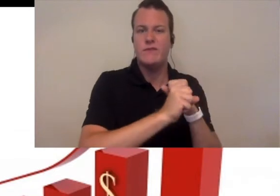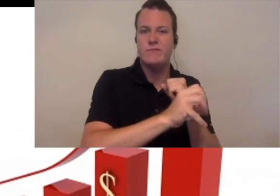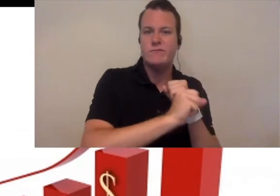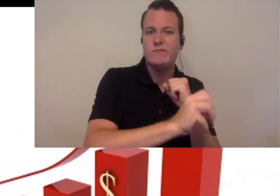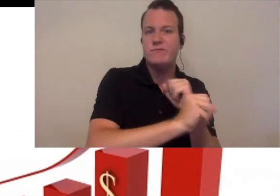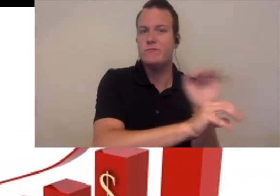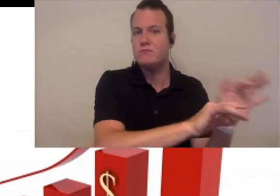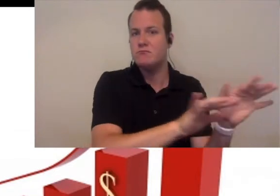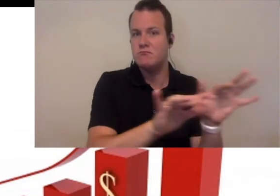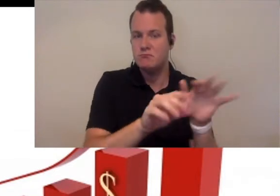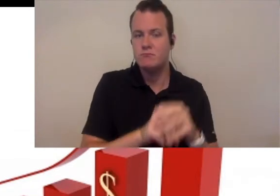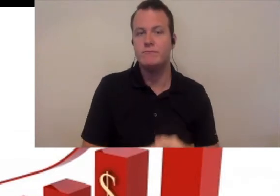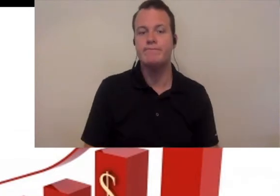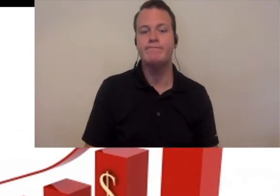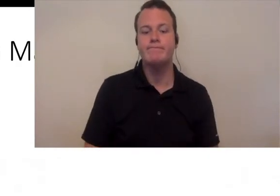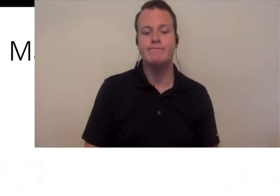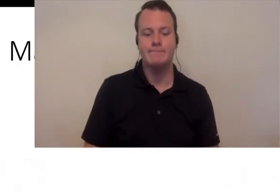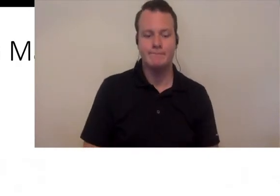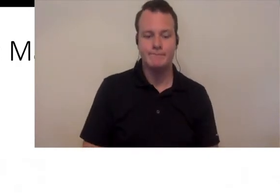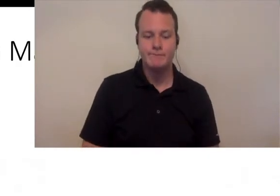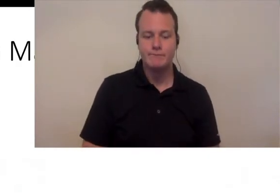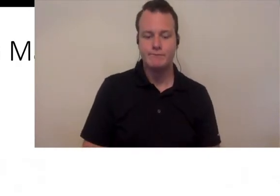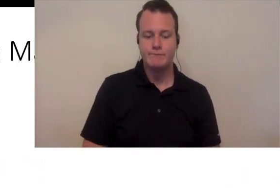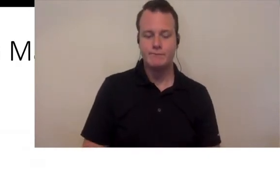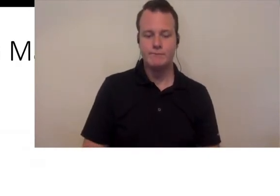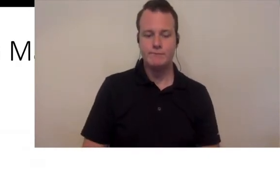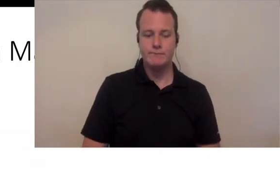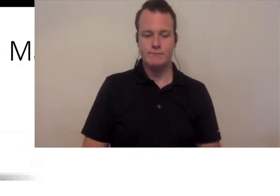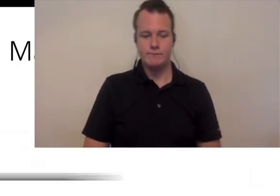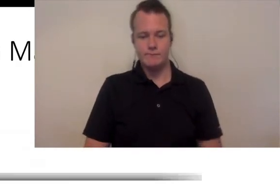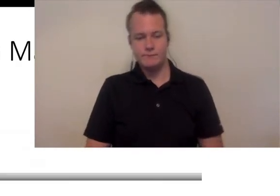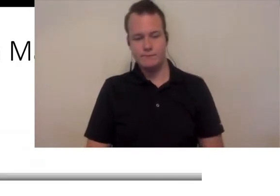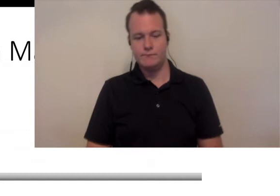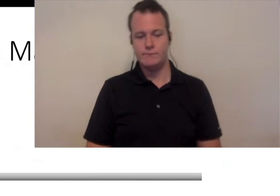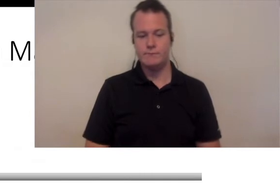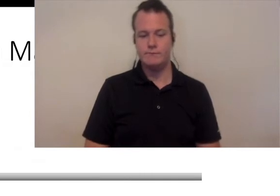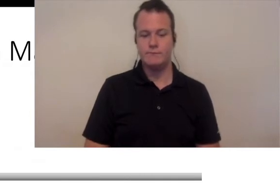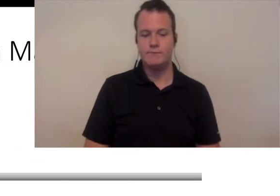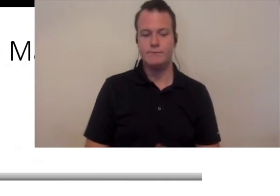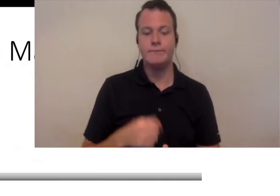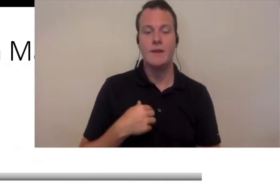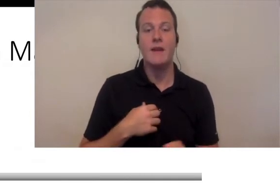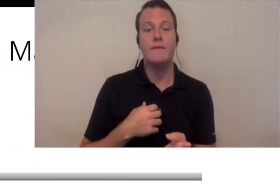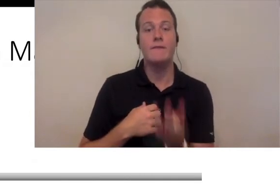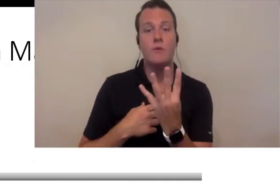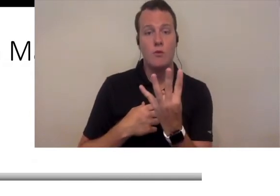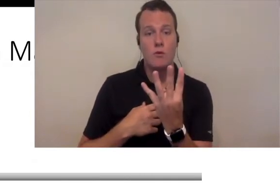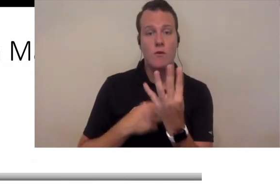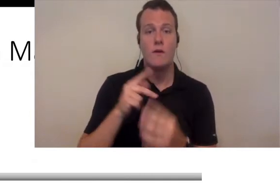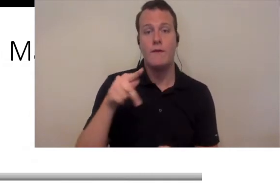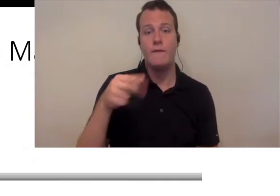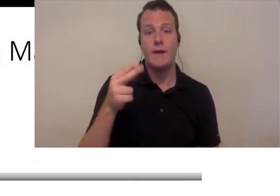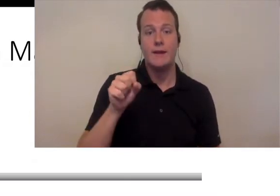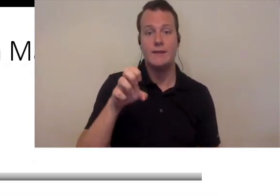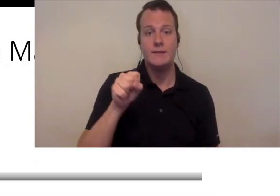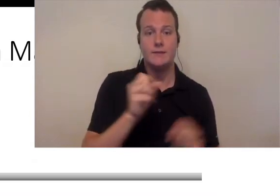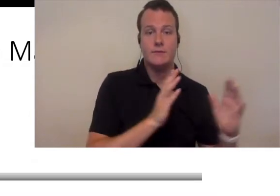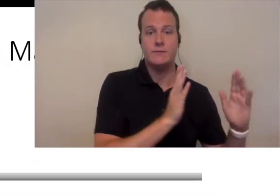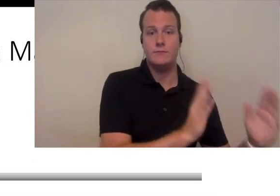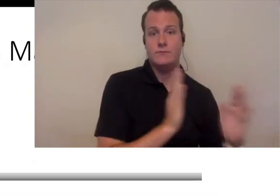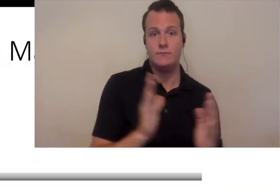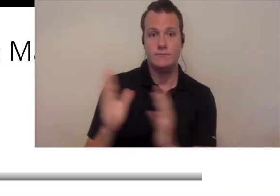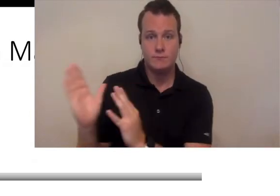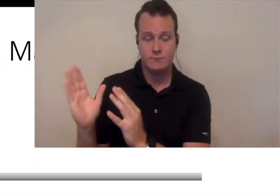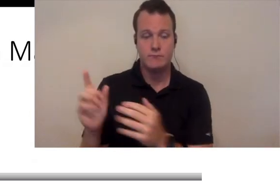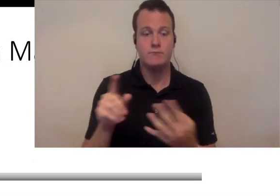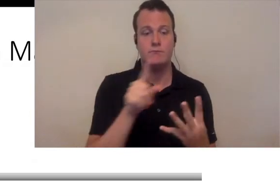marketing appointments. Let's go to the next slide. So you're going to see the 4 phases of physician marketing. So let's talk about